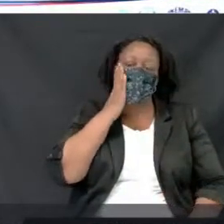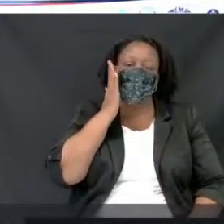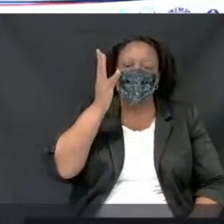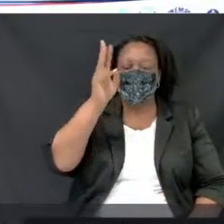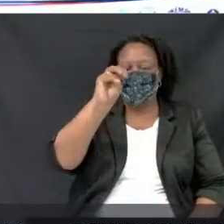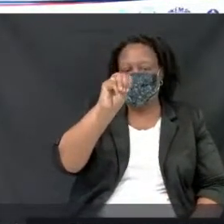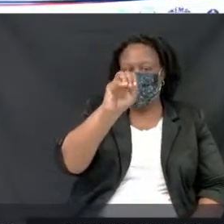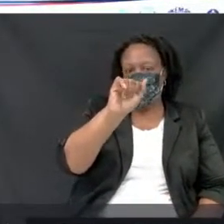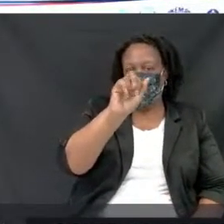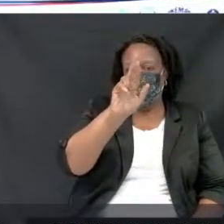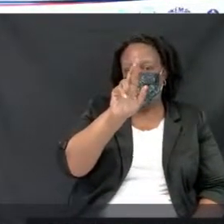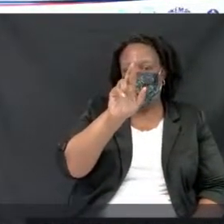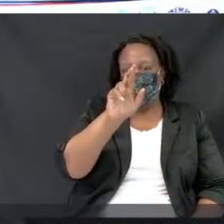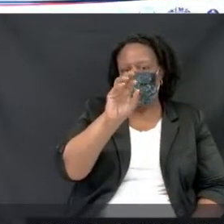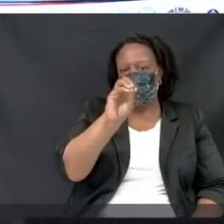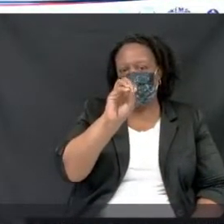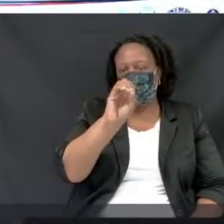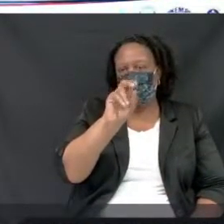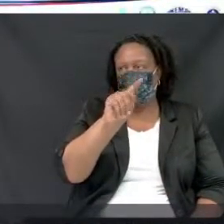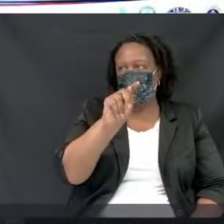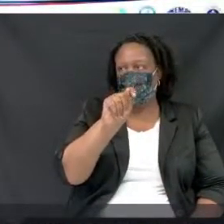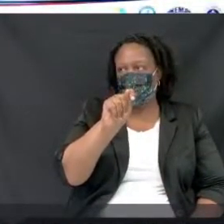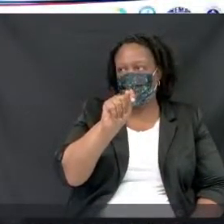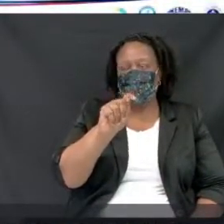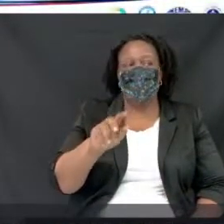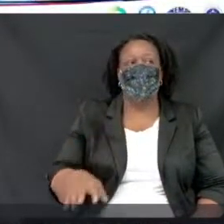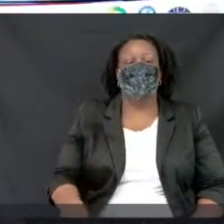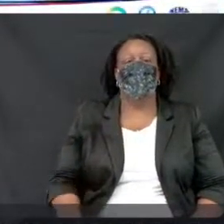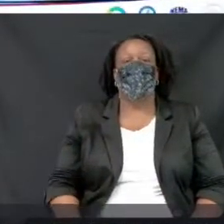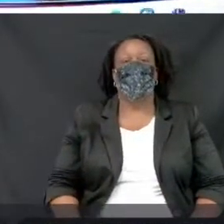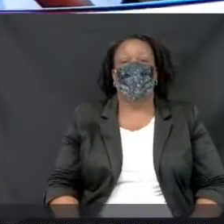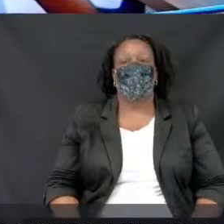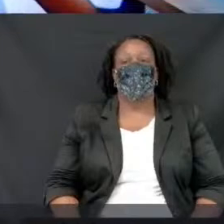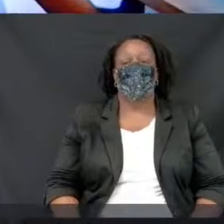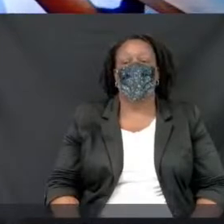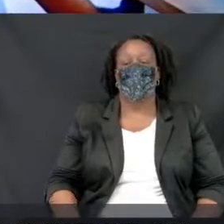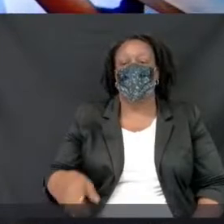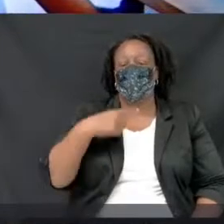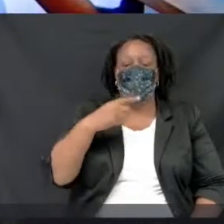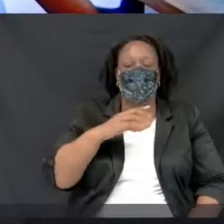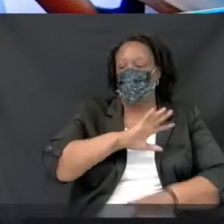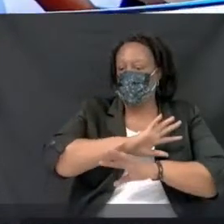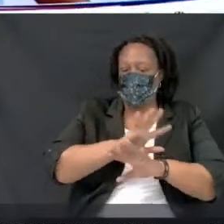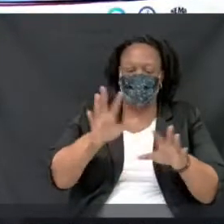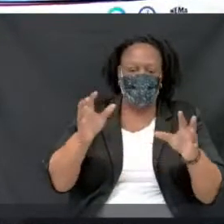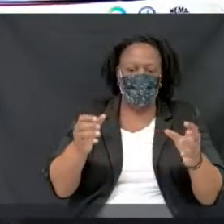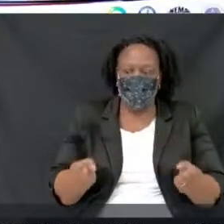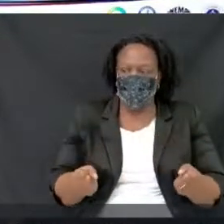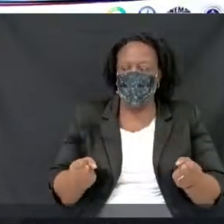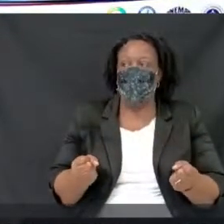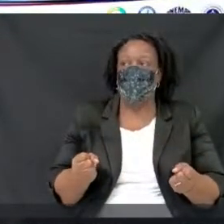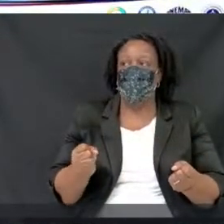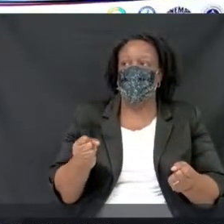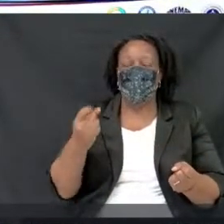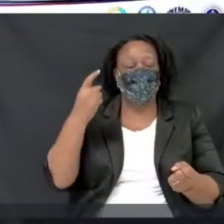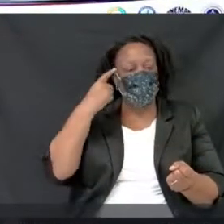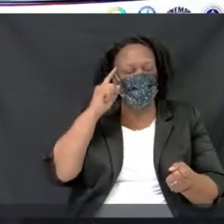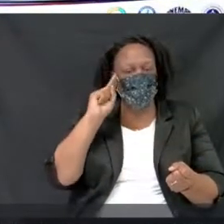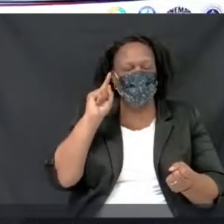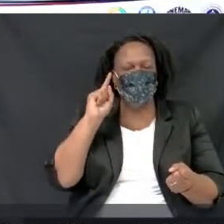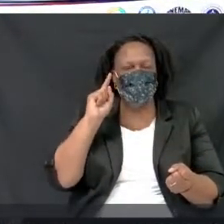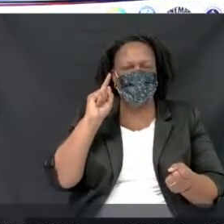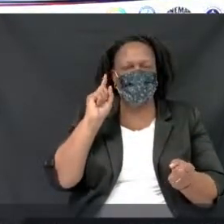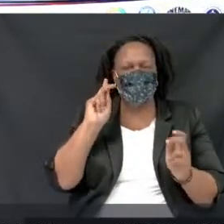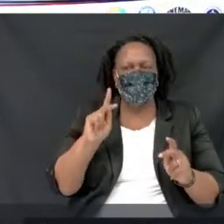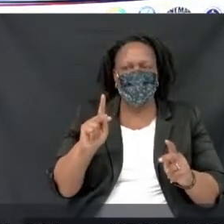Thank you, Mr. Williams. And no, the policy is not for Marriott alone. Policies are standard across the board for everyone.